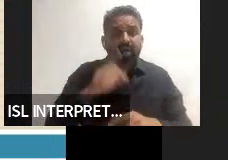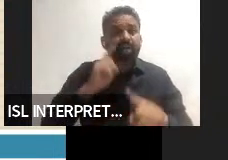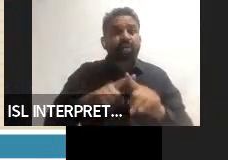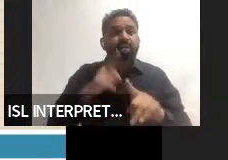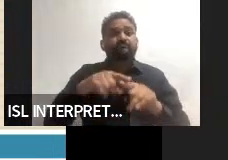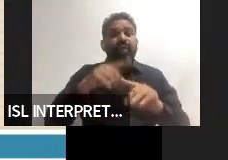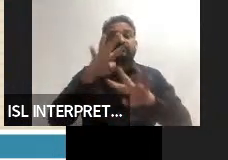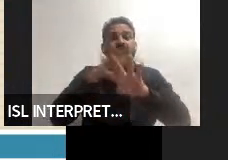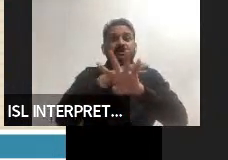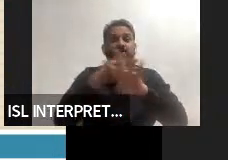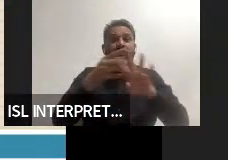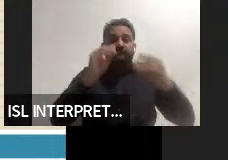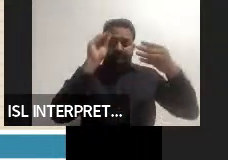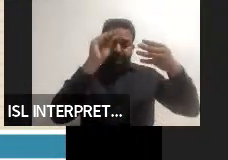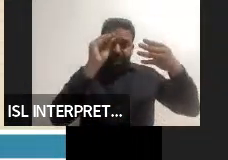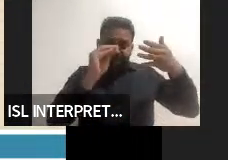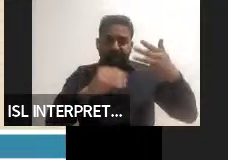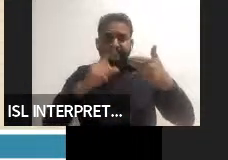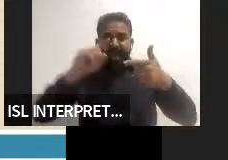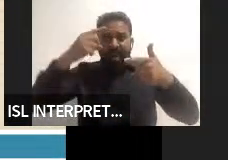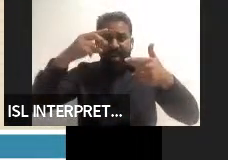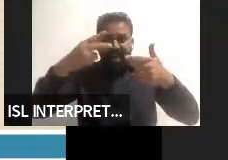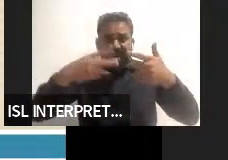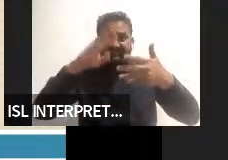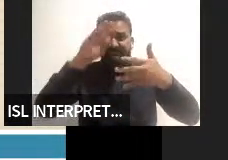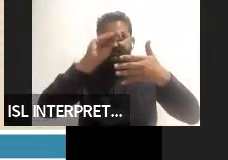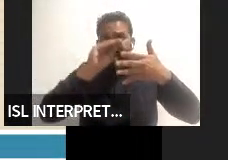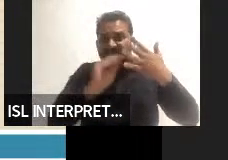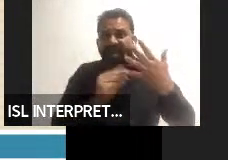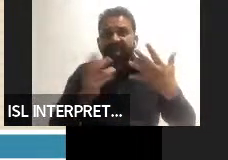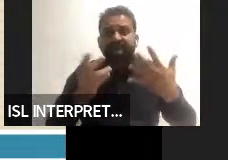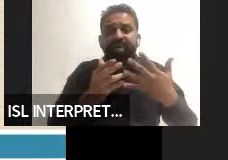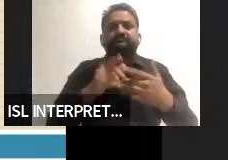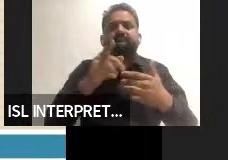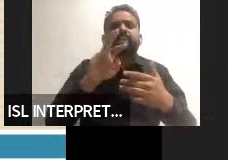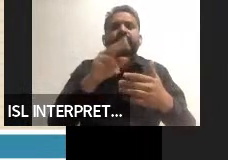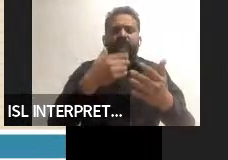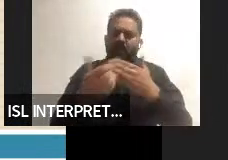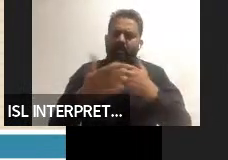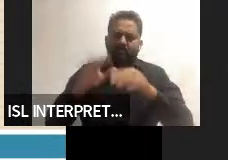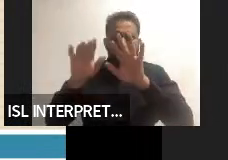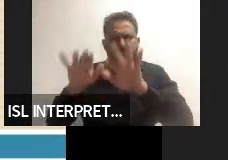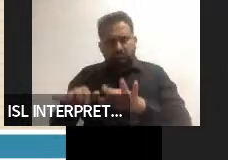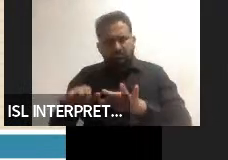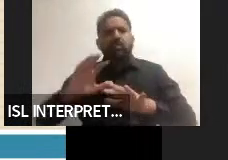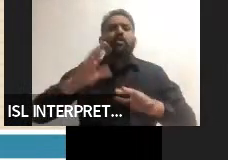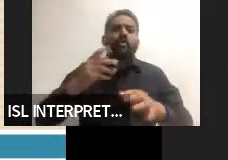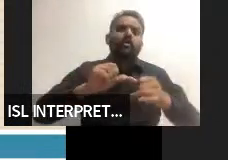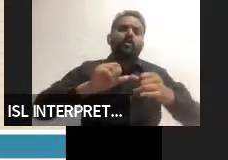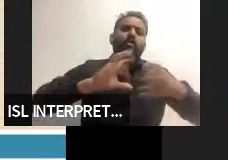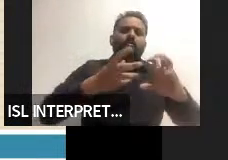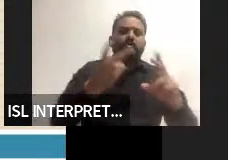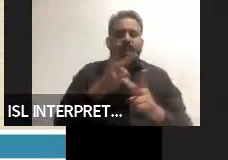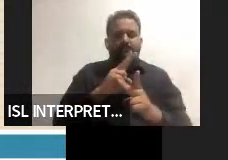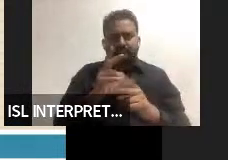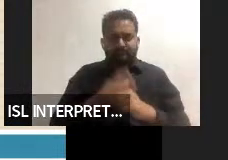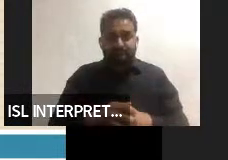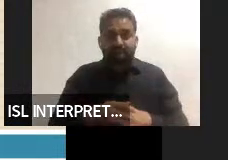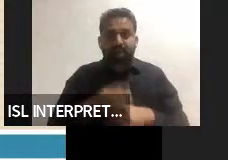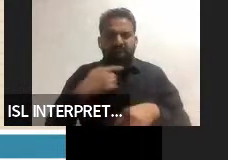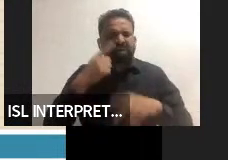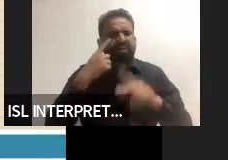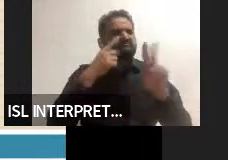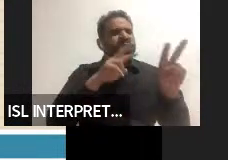content. Table of content, you can make it manual or automatic. But we see that 99%